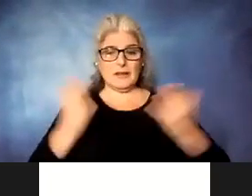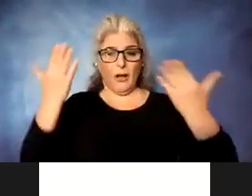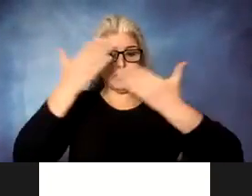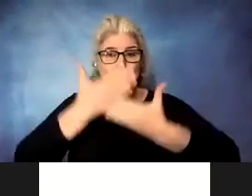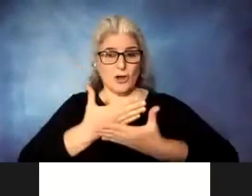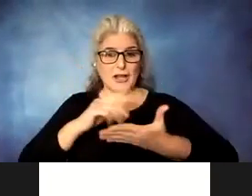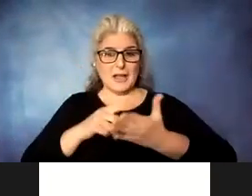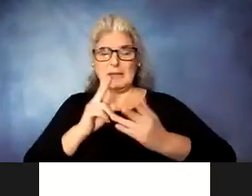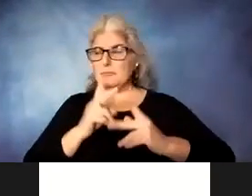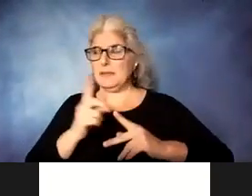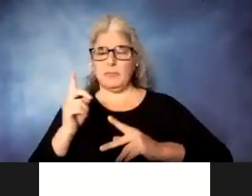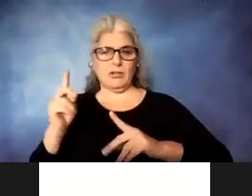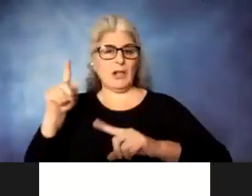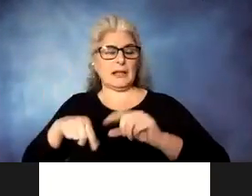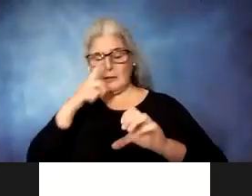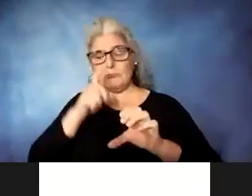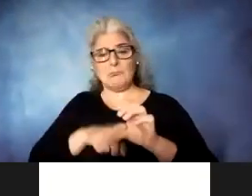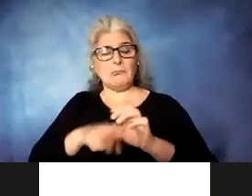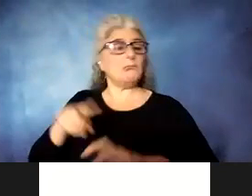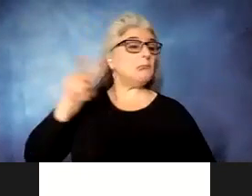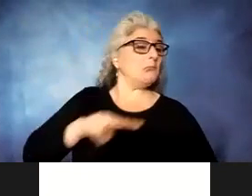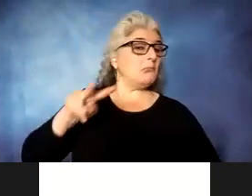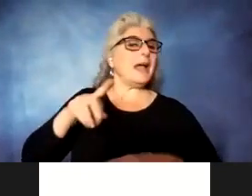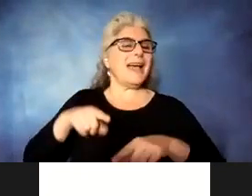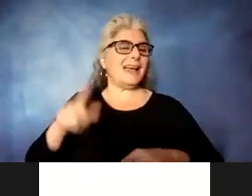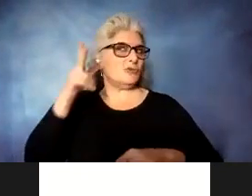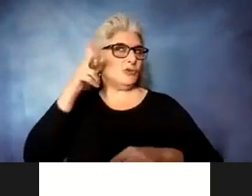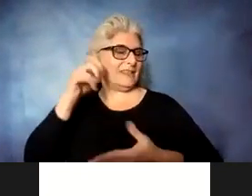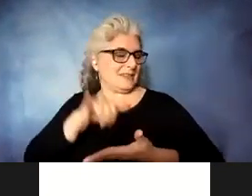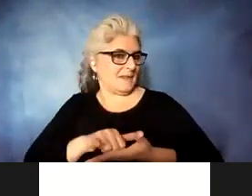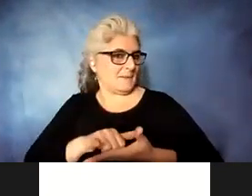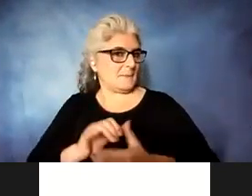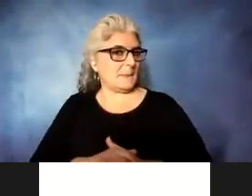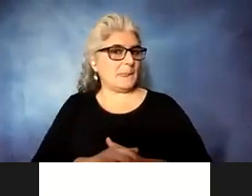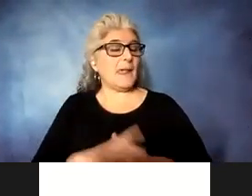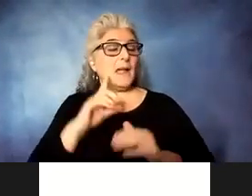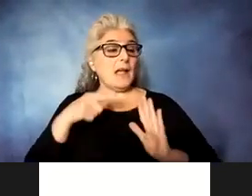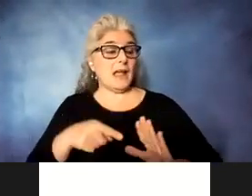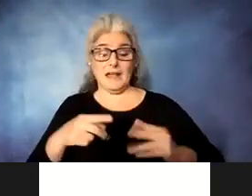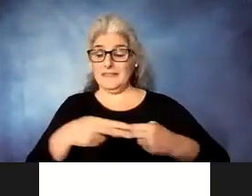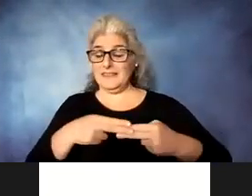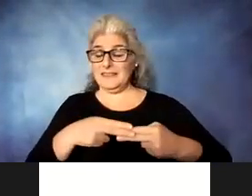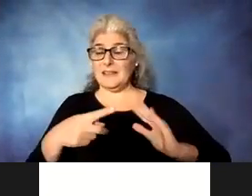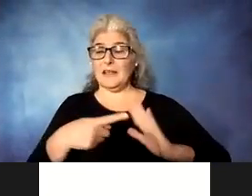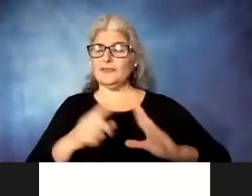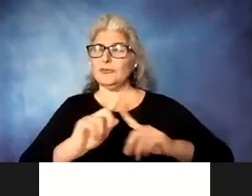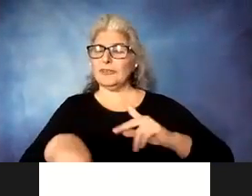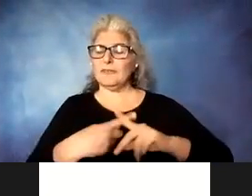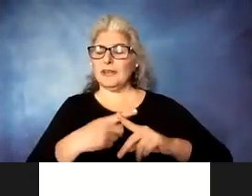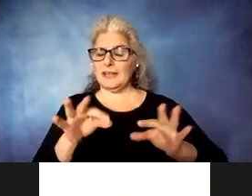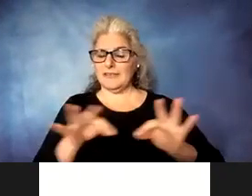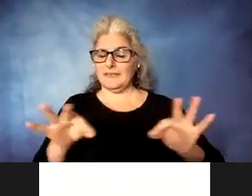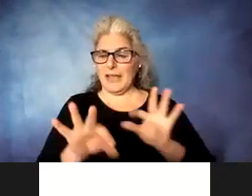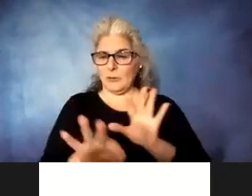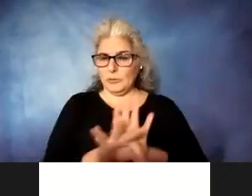going through the ballot as you're listening to it. And again, the image on this slide is the language selection screen of the